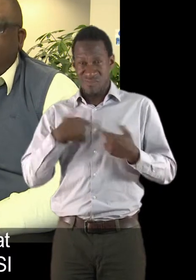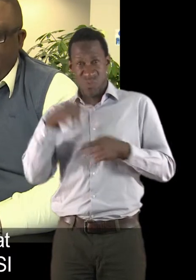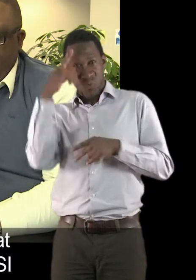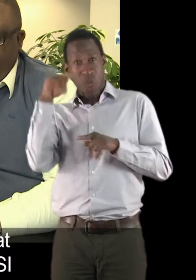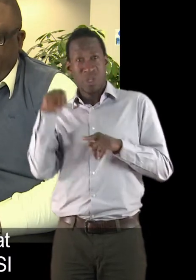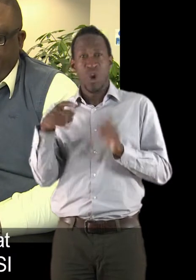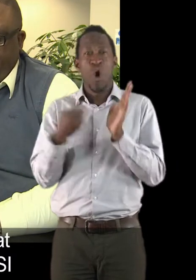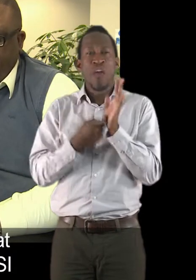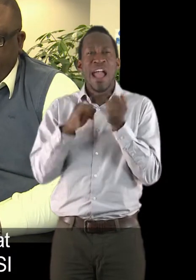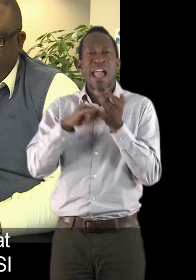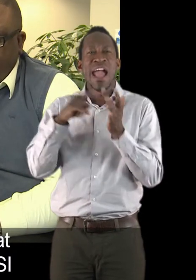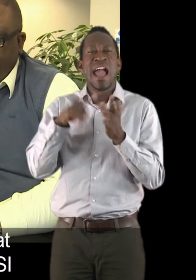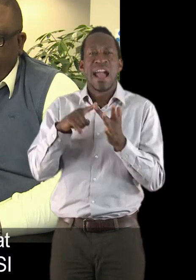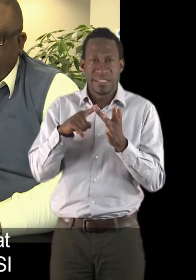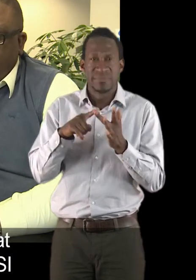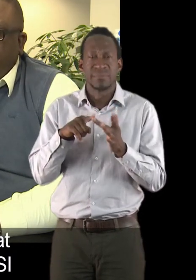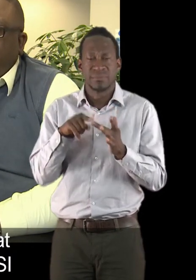now